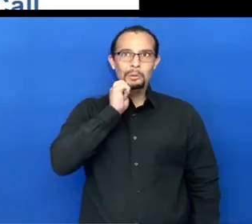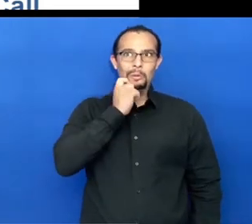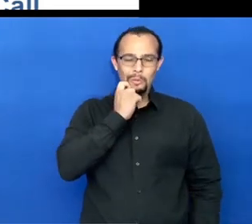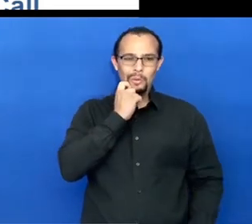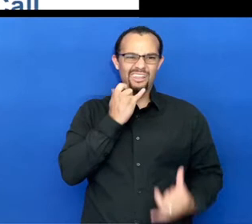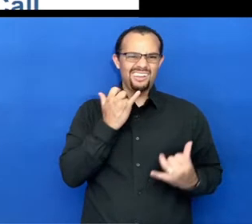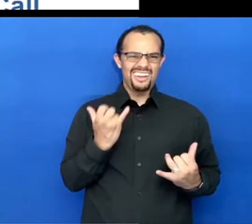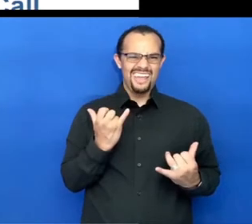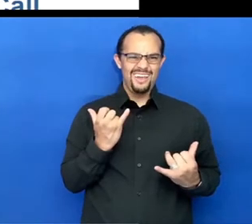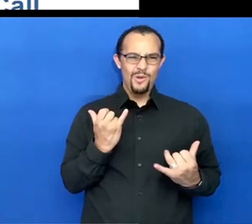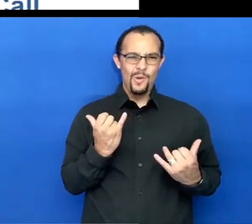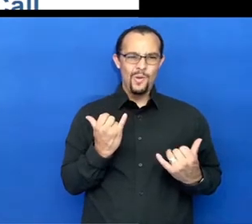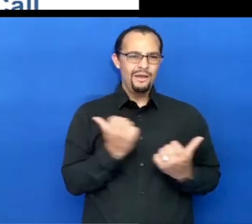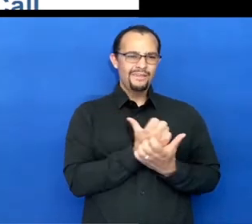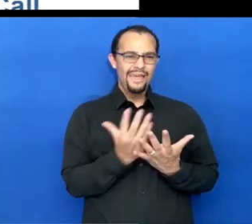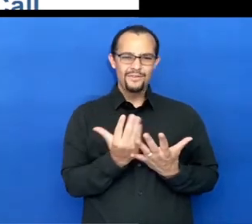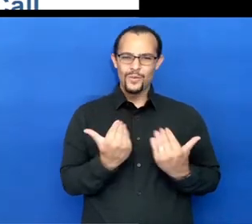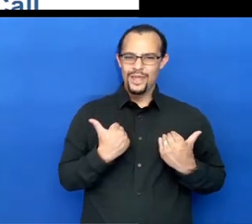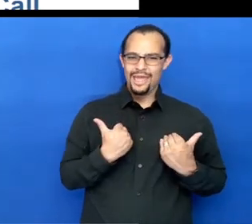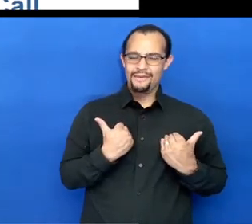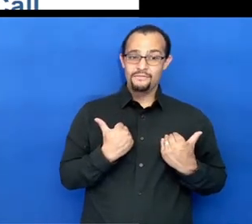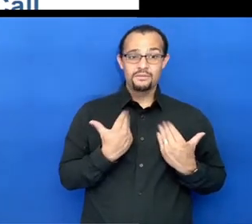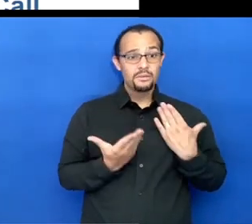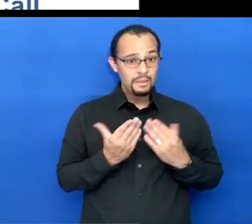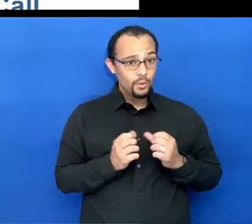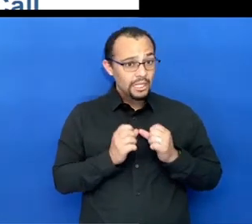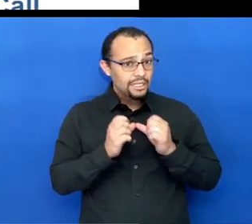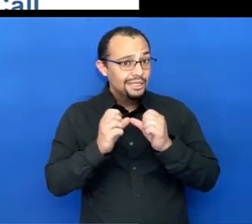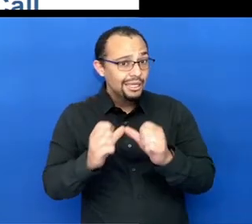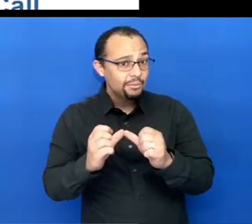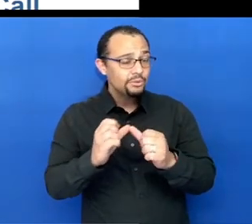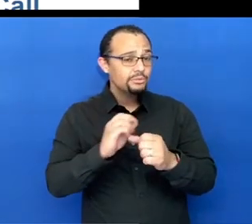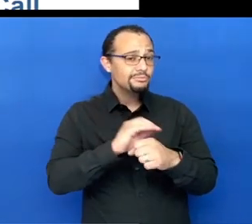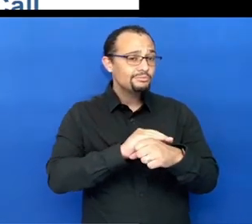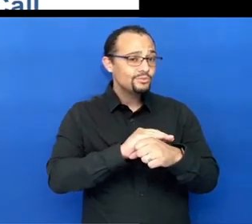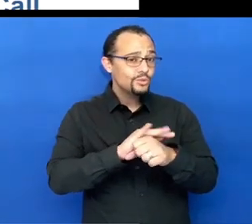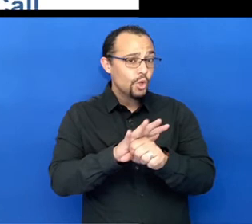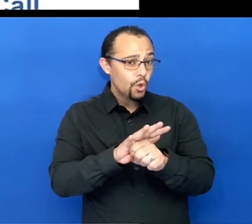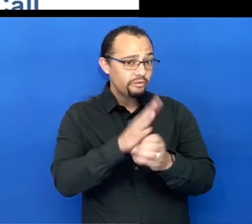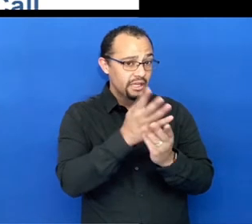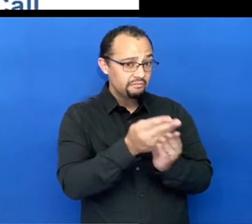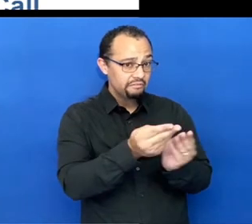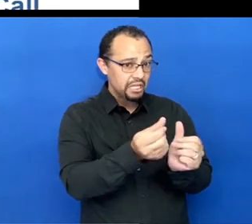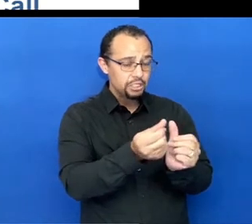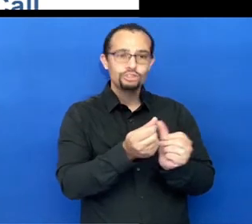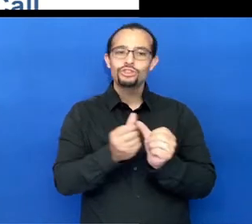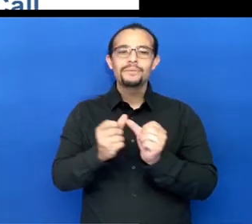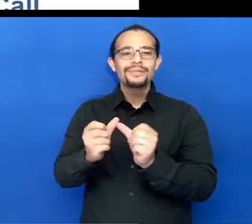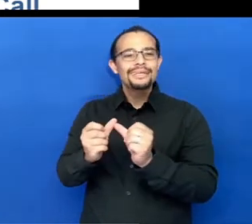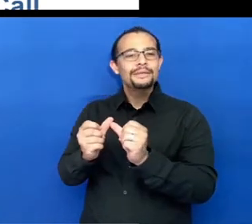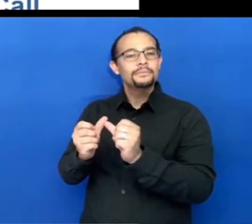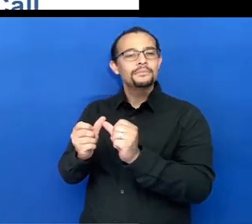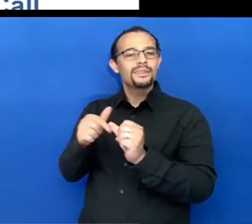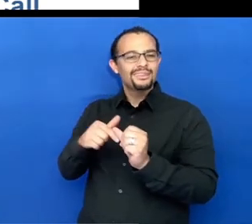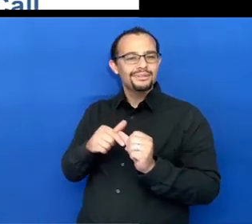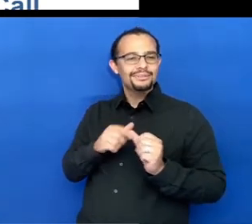technology. How cool is that, that we now have that? And something to consider after COVID kind of